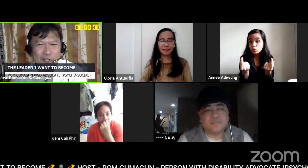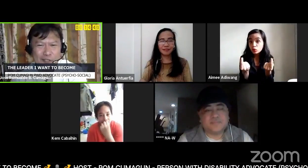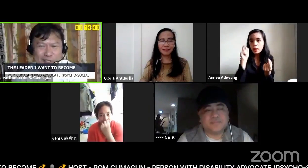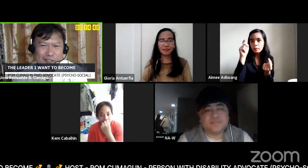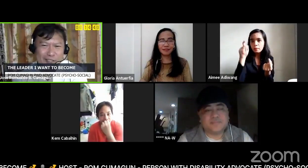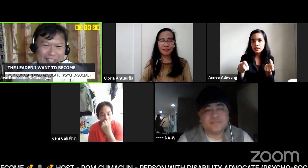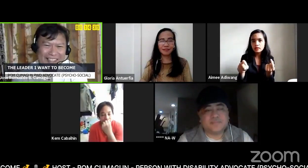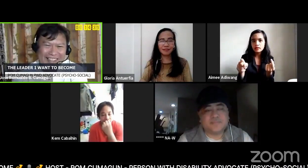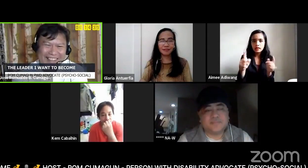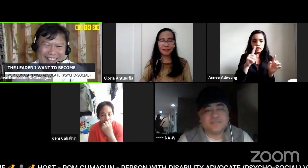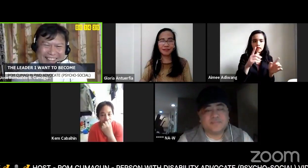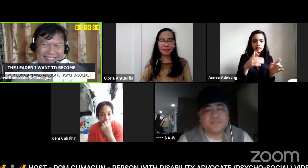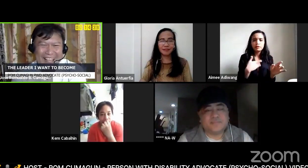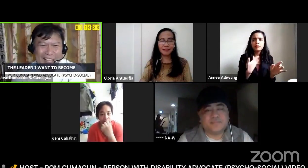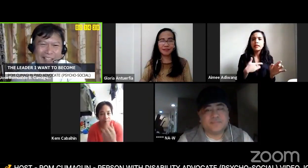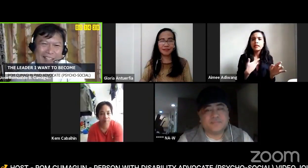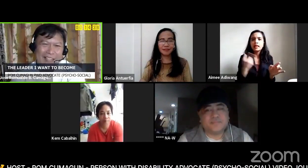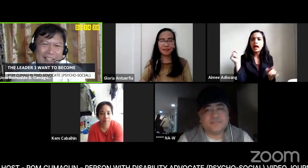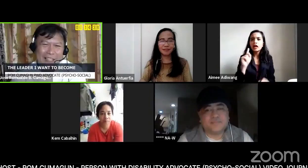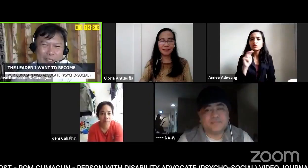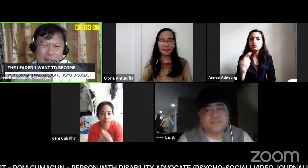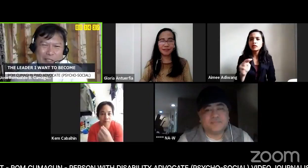different sense of urgency,